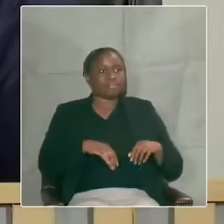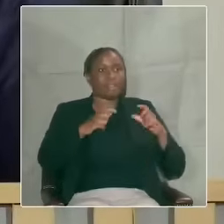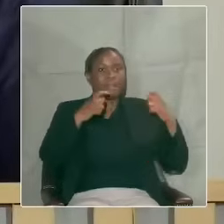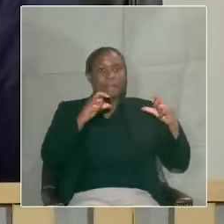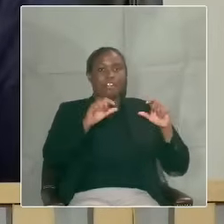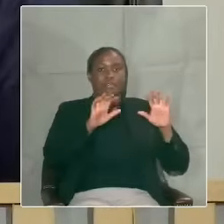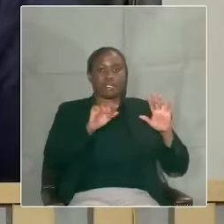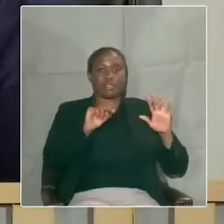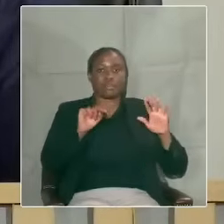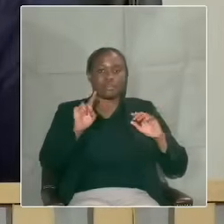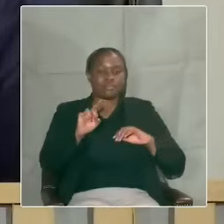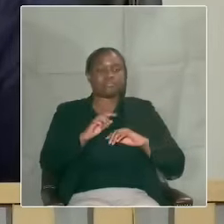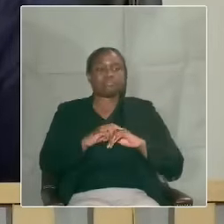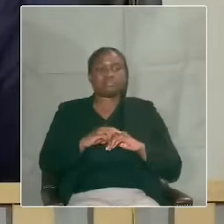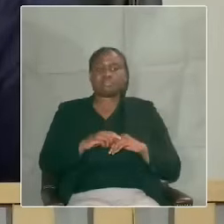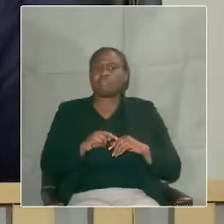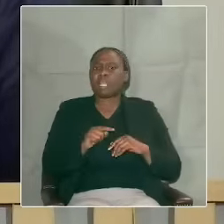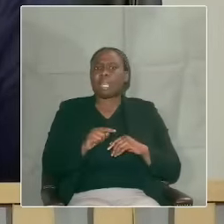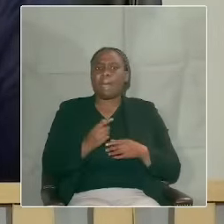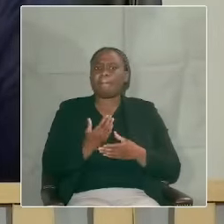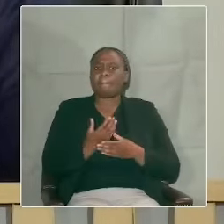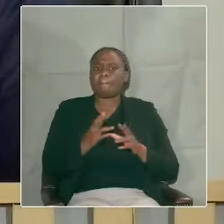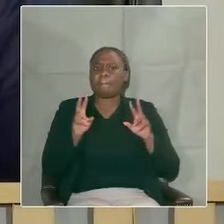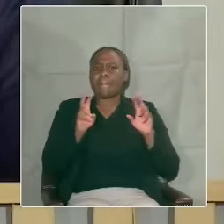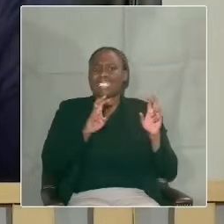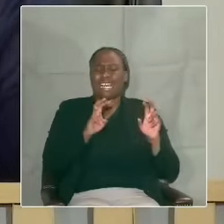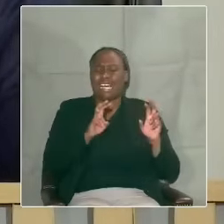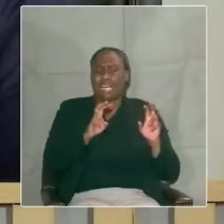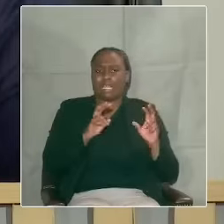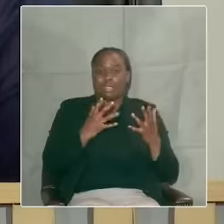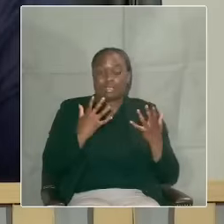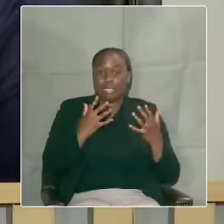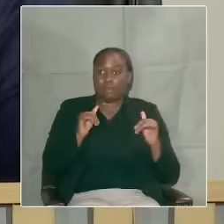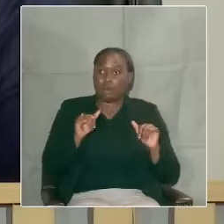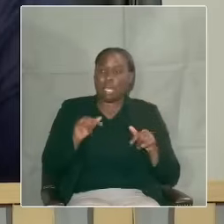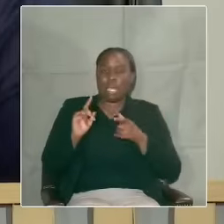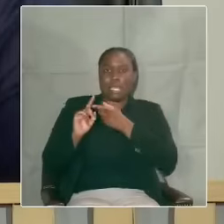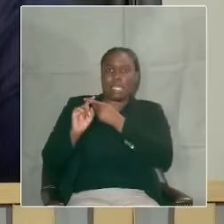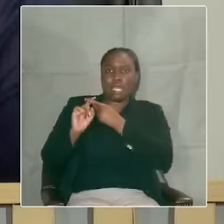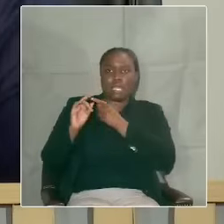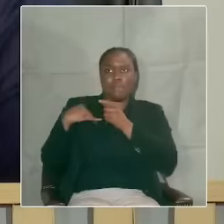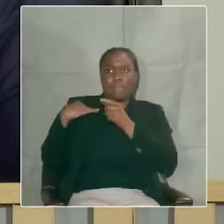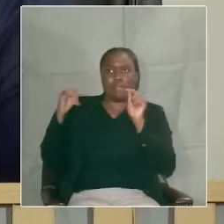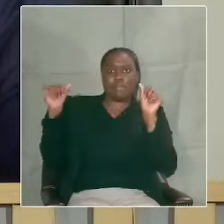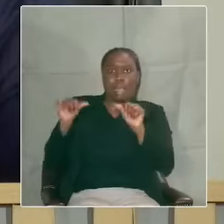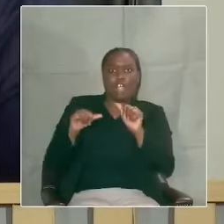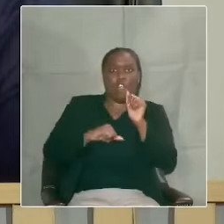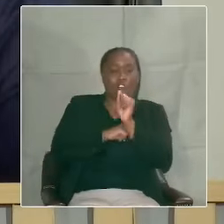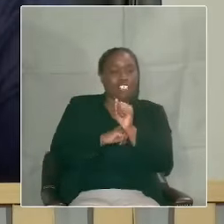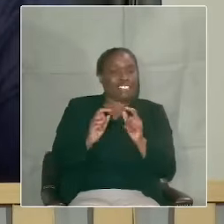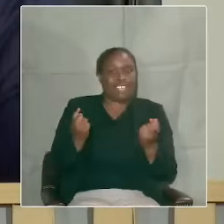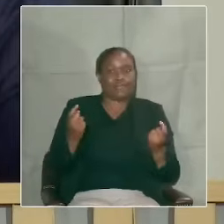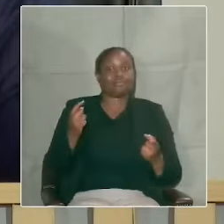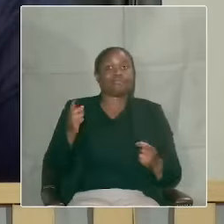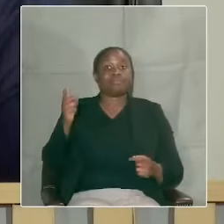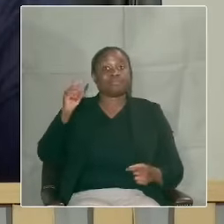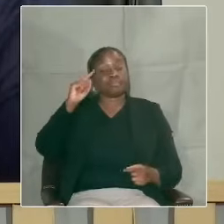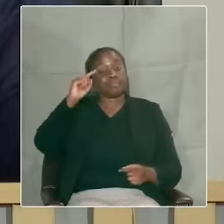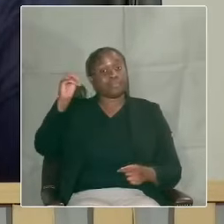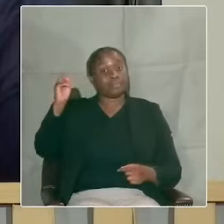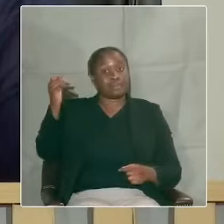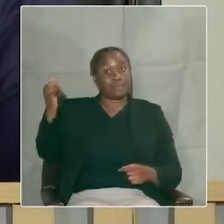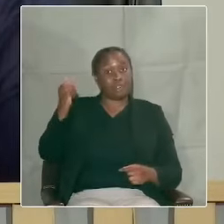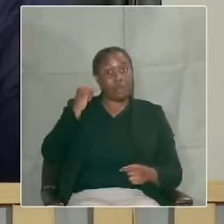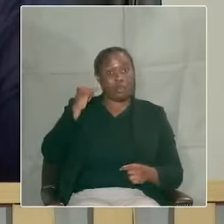it seemed that the matter could not wait. I received a call from Lieutenant General Mukhonazi the same